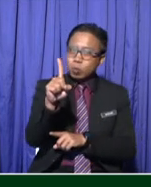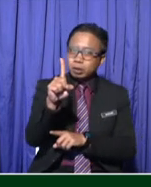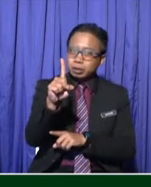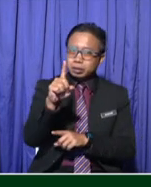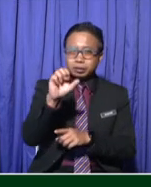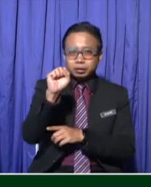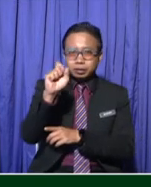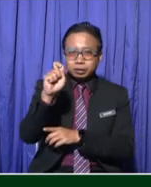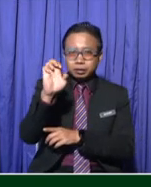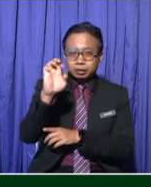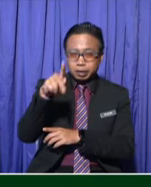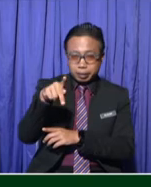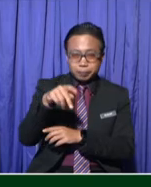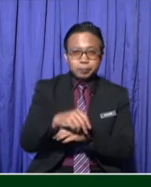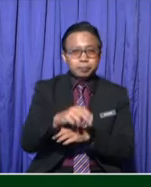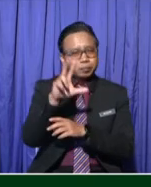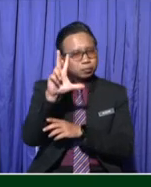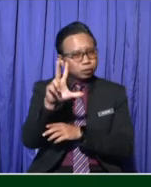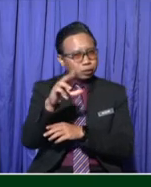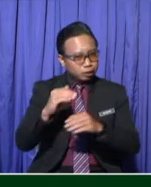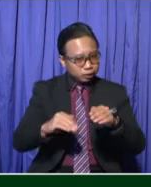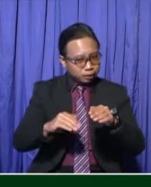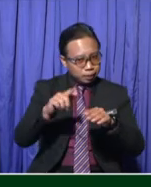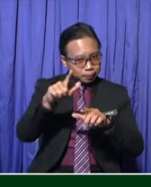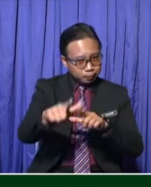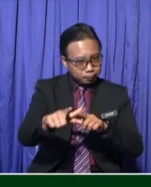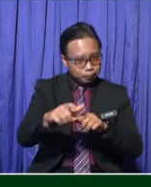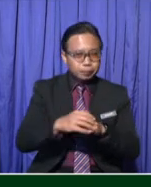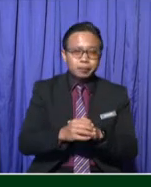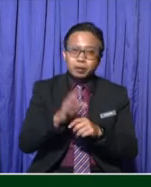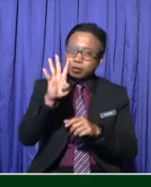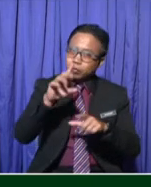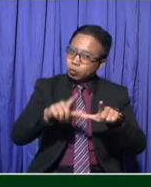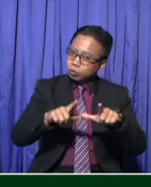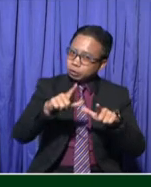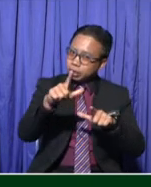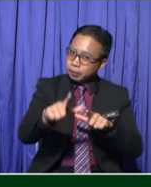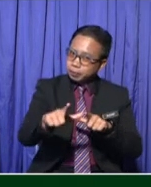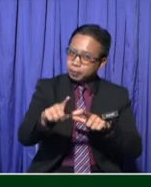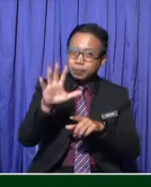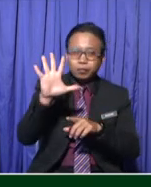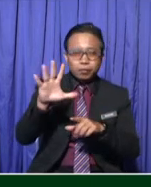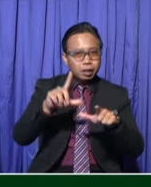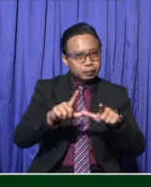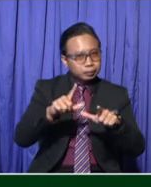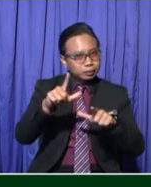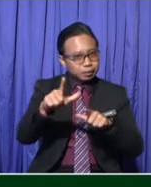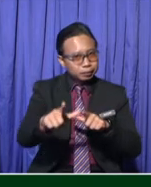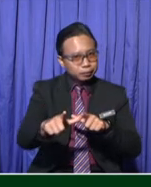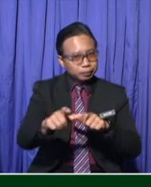2 step, 3 steps, 4 step, 5 step, 6